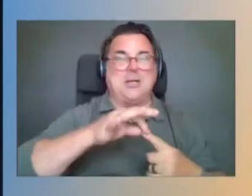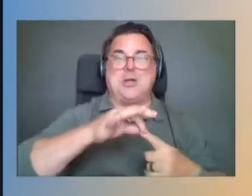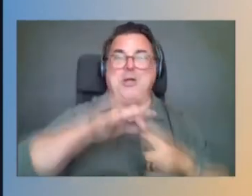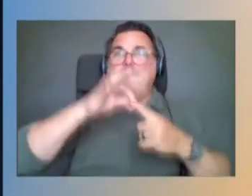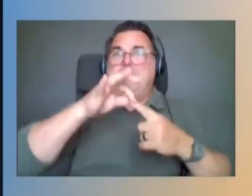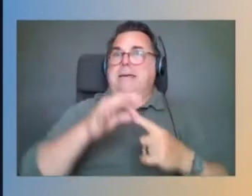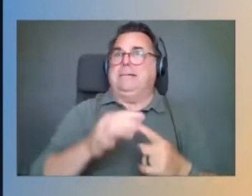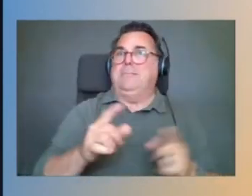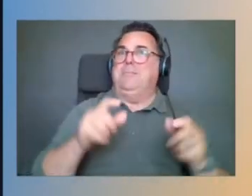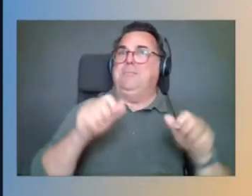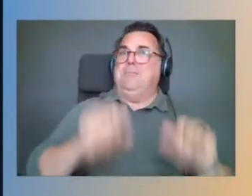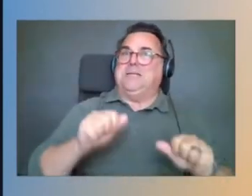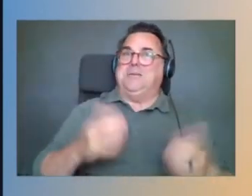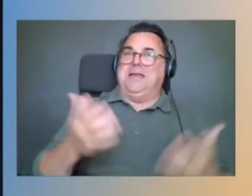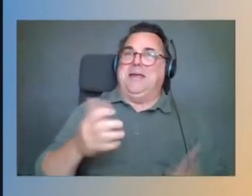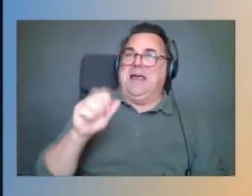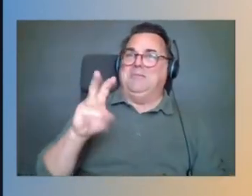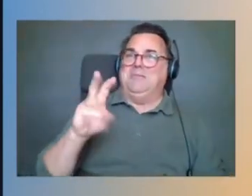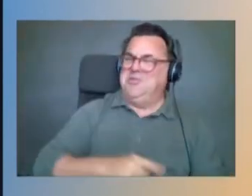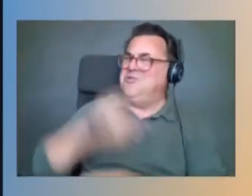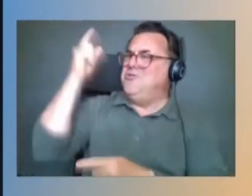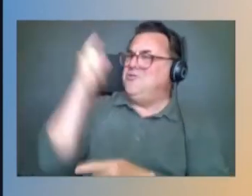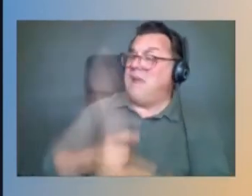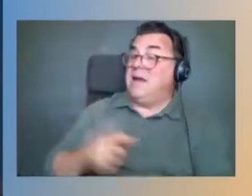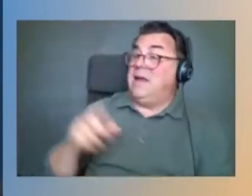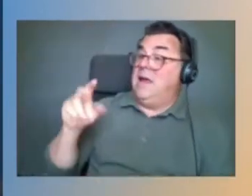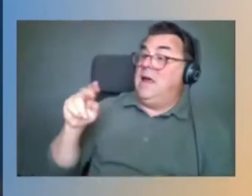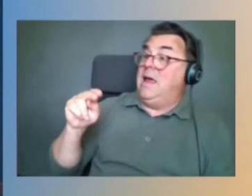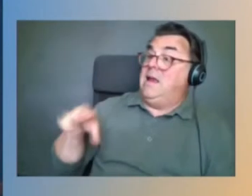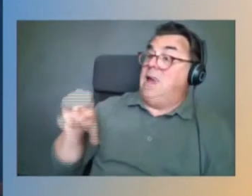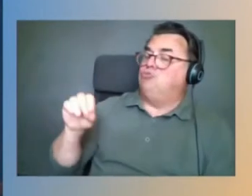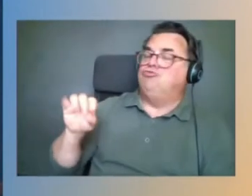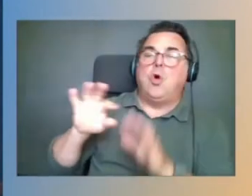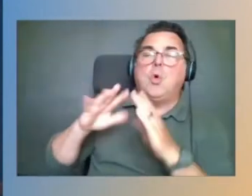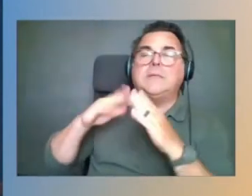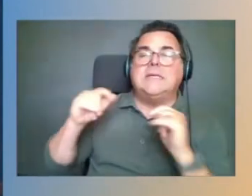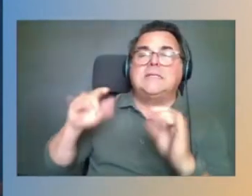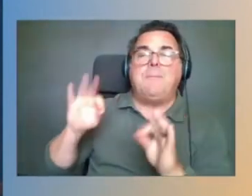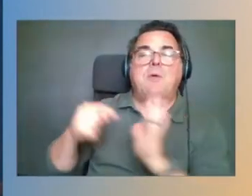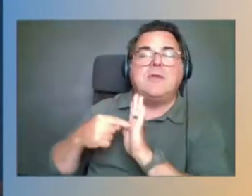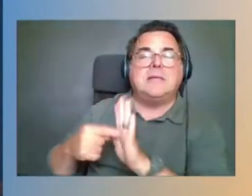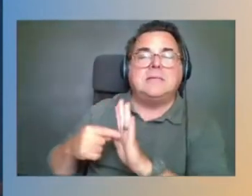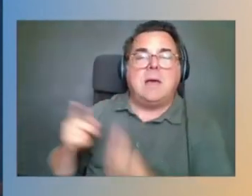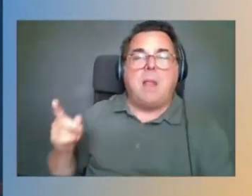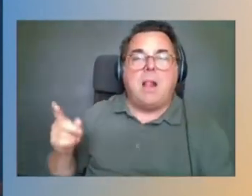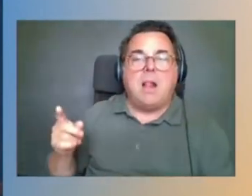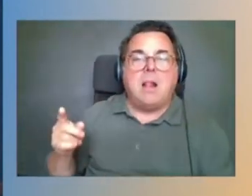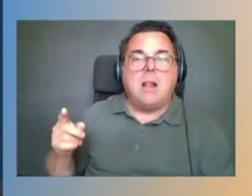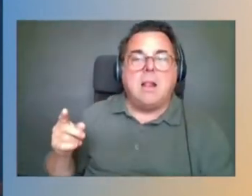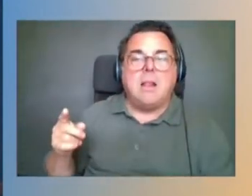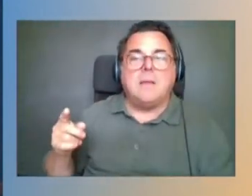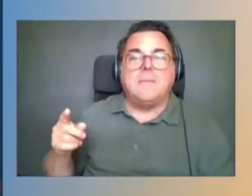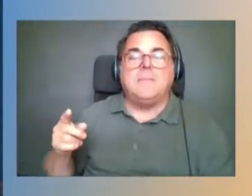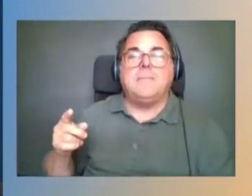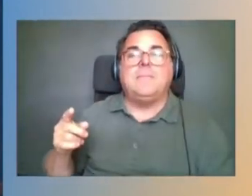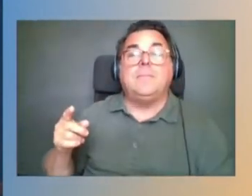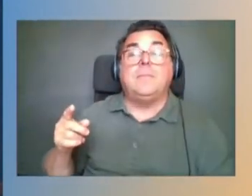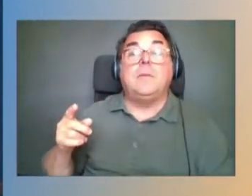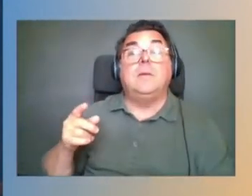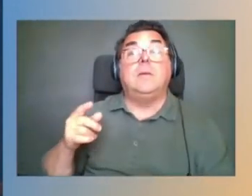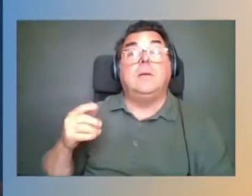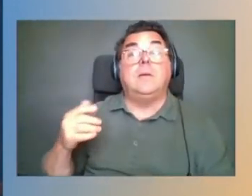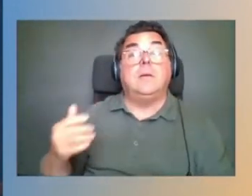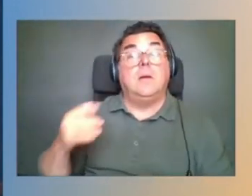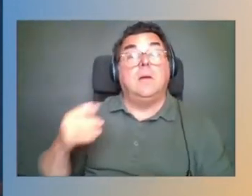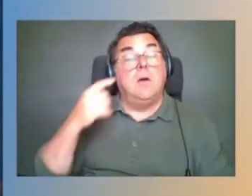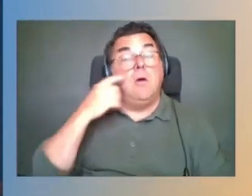AWS. Absolutely, and I think the Nitro system is a great example of this because if you look at what most folks were doing for